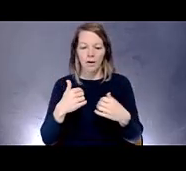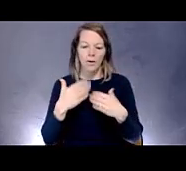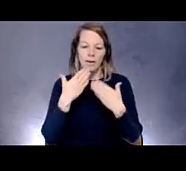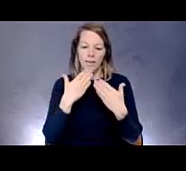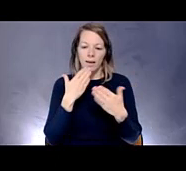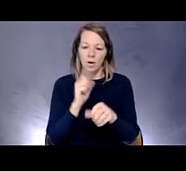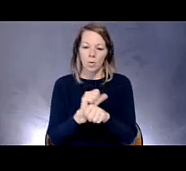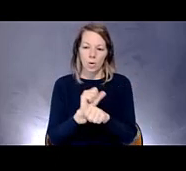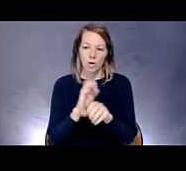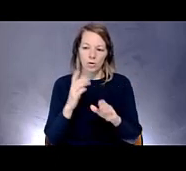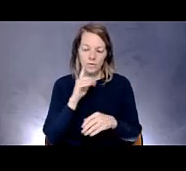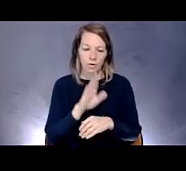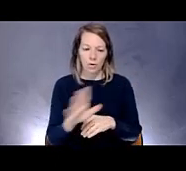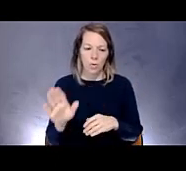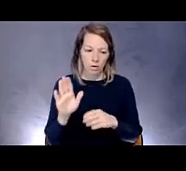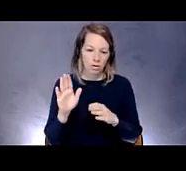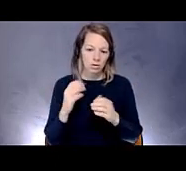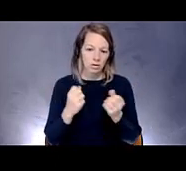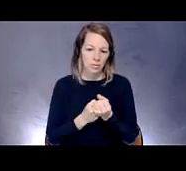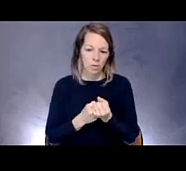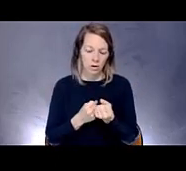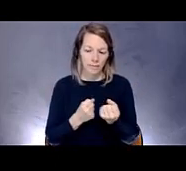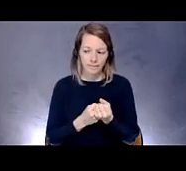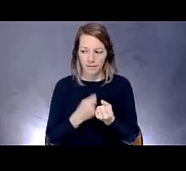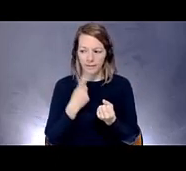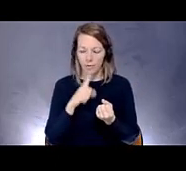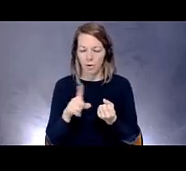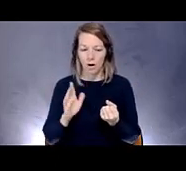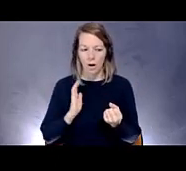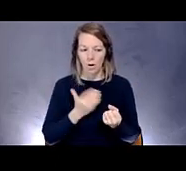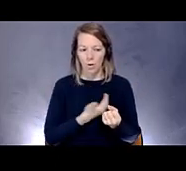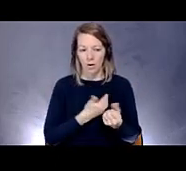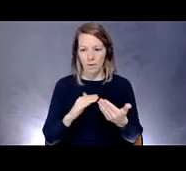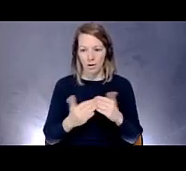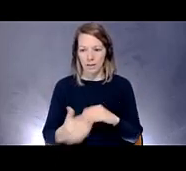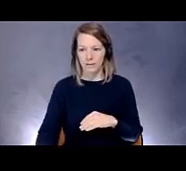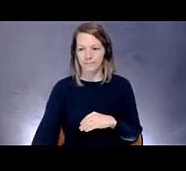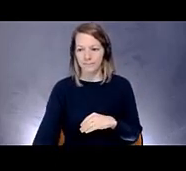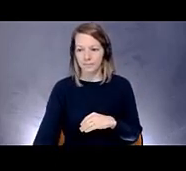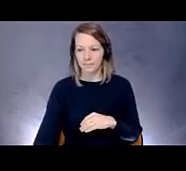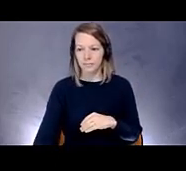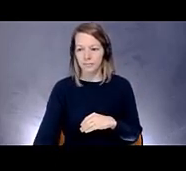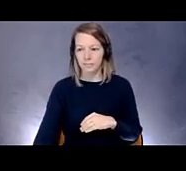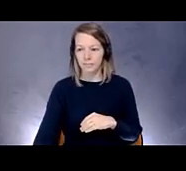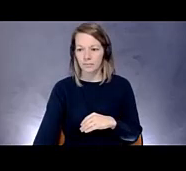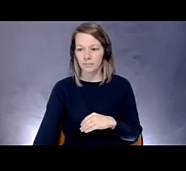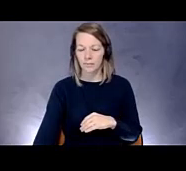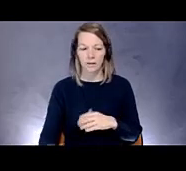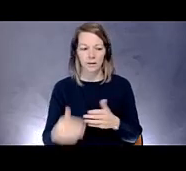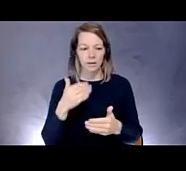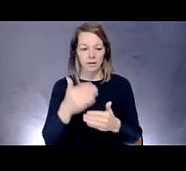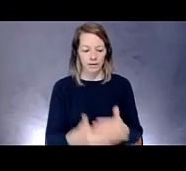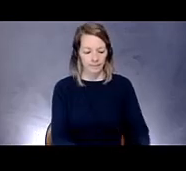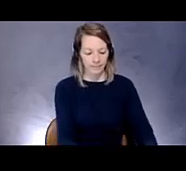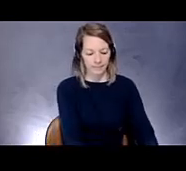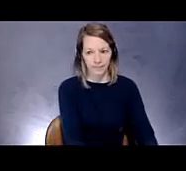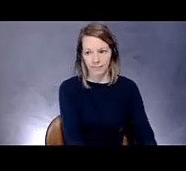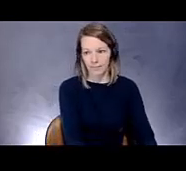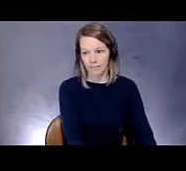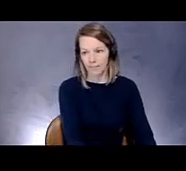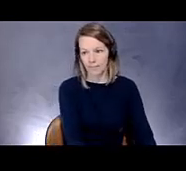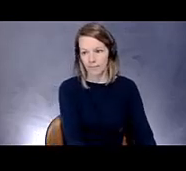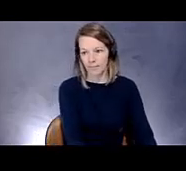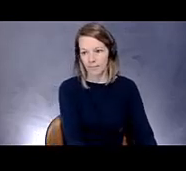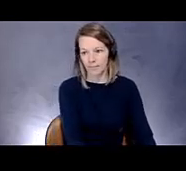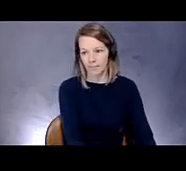workers for your tremendous support for our communities. Now, with that, let's go to the next slide. And let's